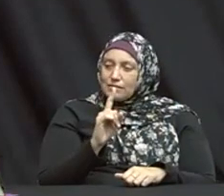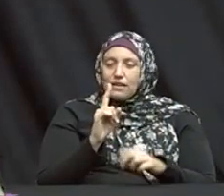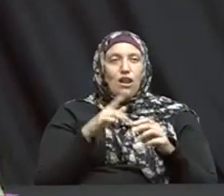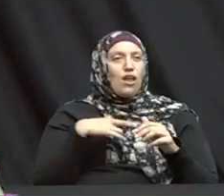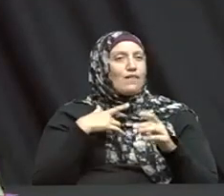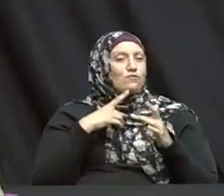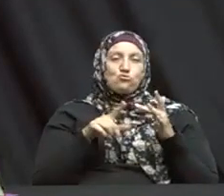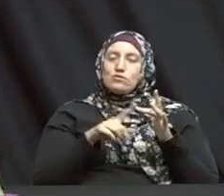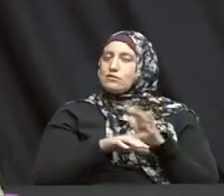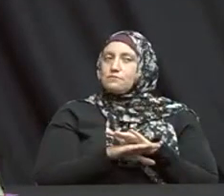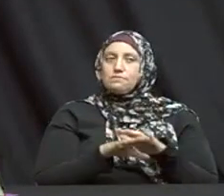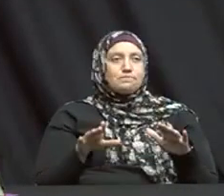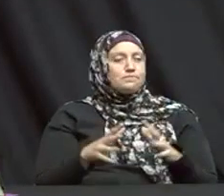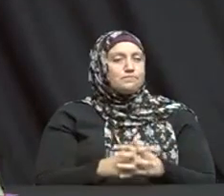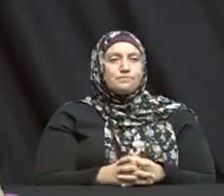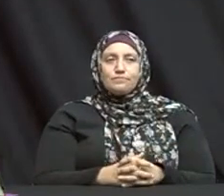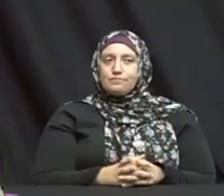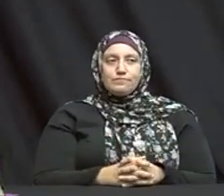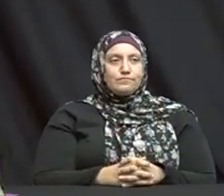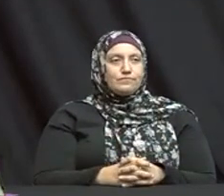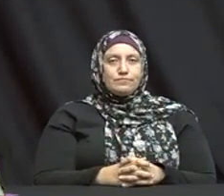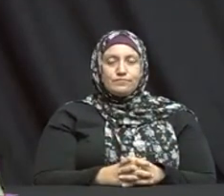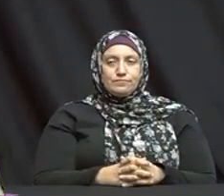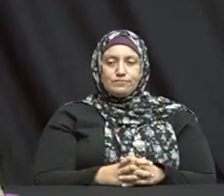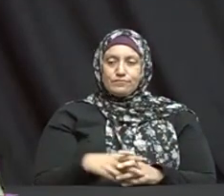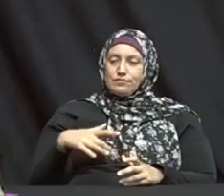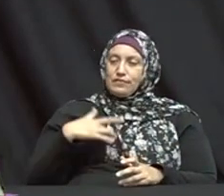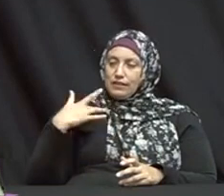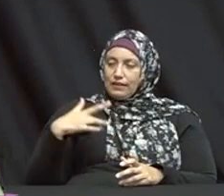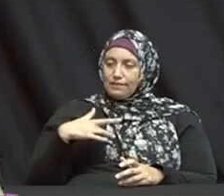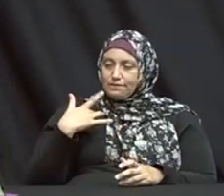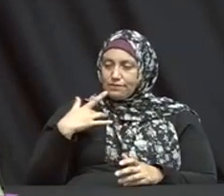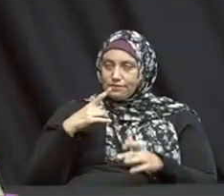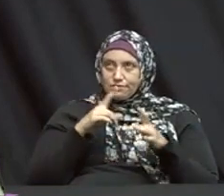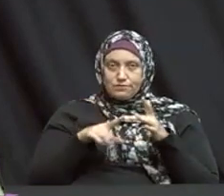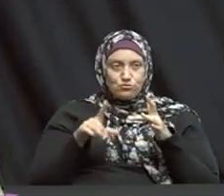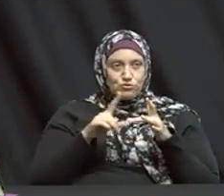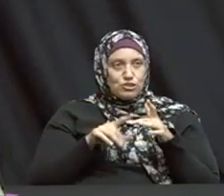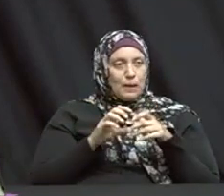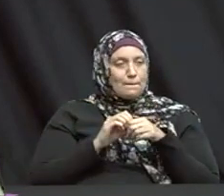is not. Life insurance, it belongs to the beneficiaries that he has appointed.